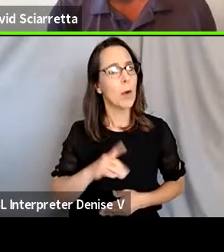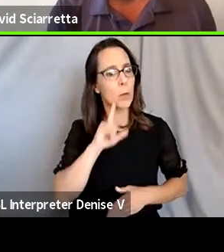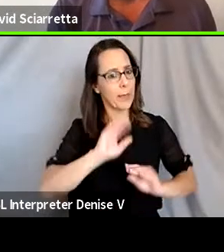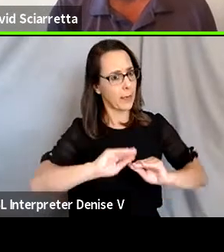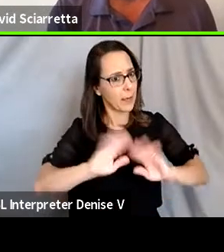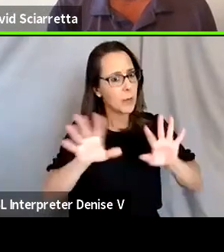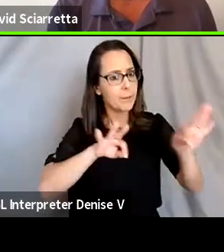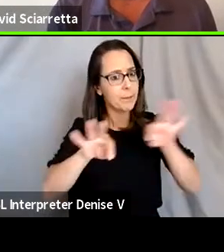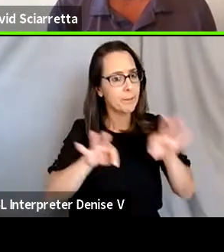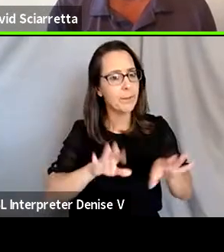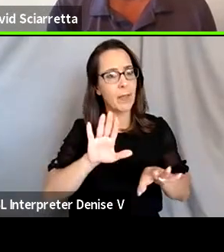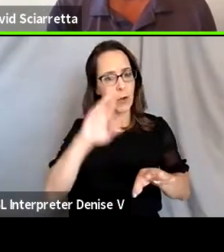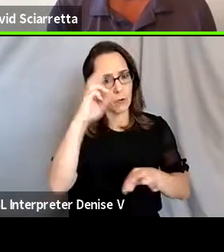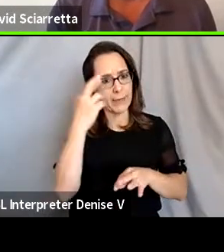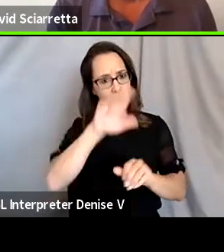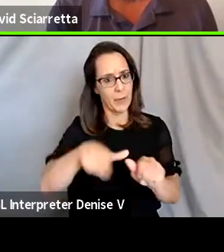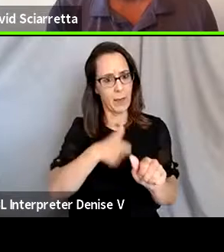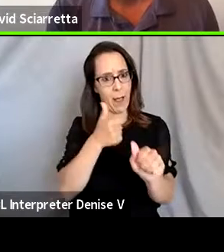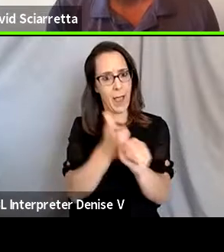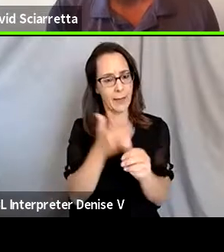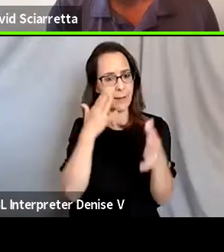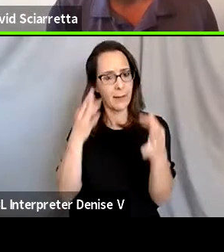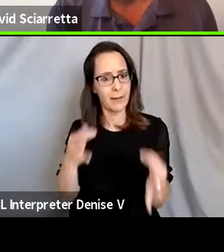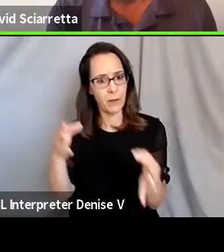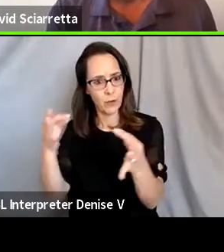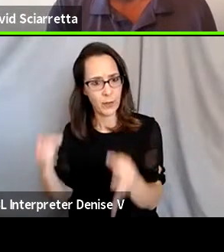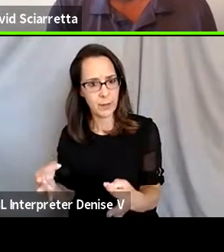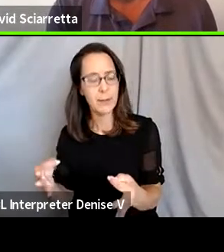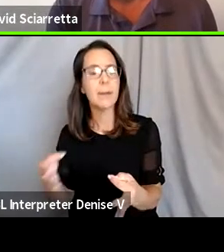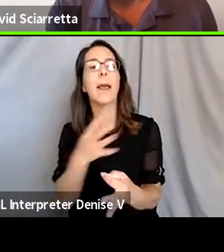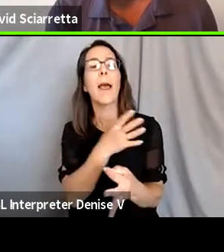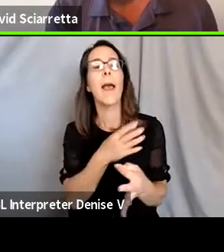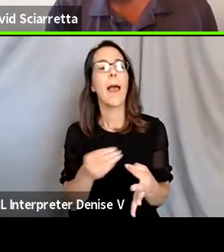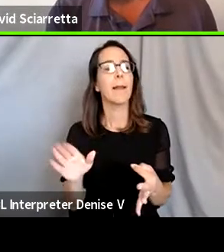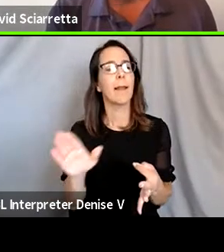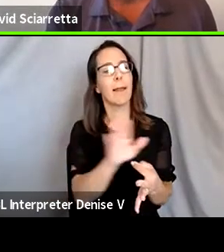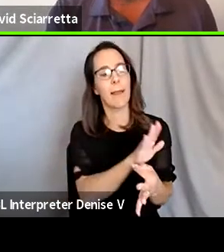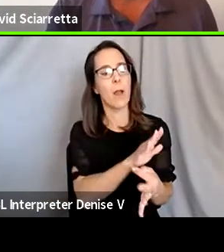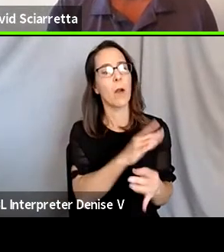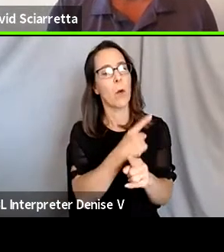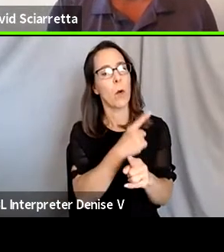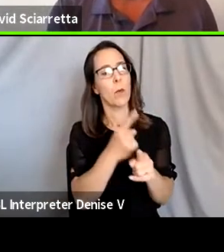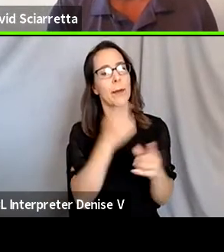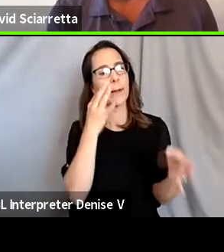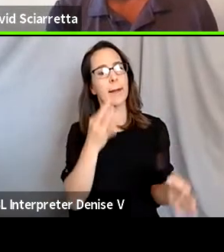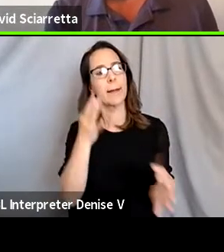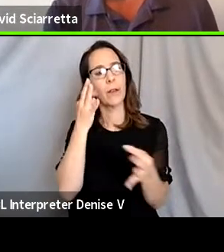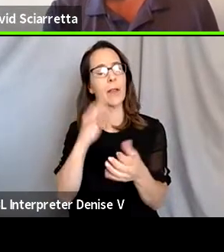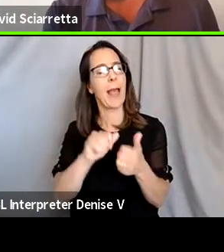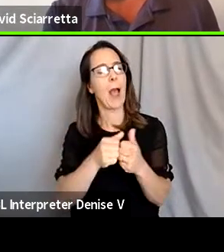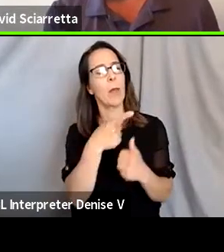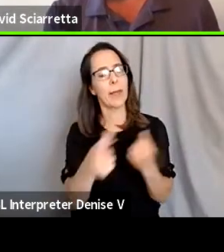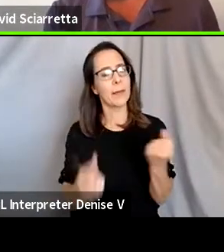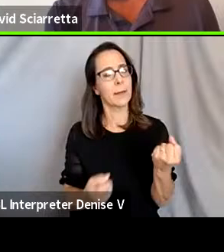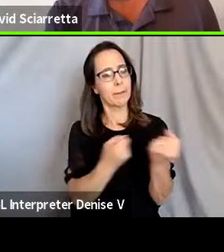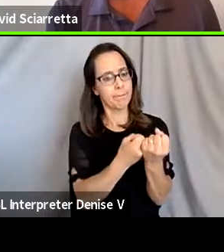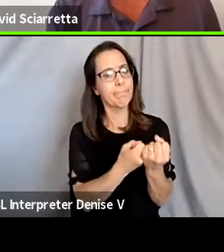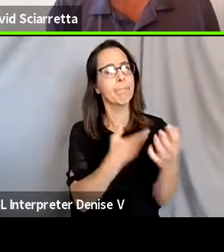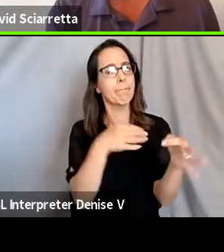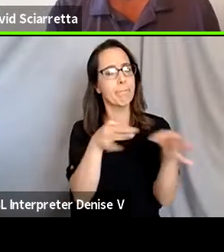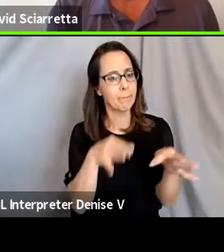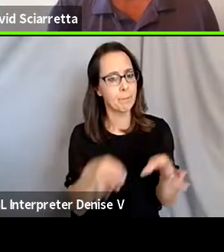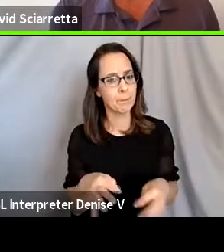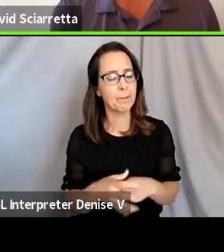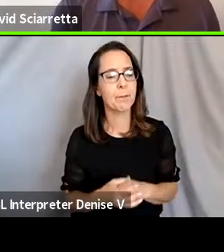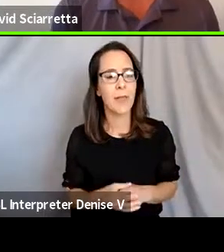the backup for the appropriateness of their decision. It's also important to note that I don't